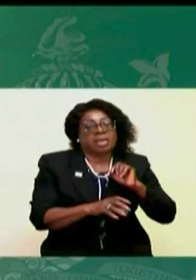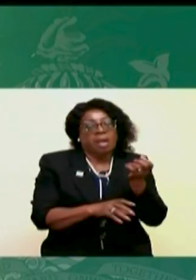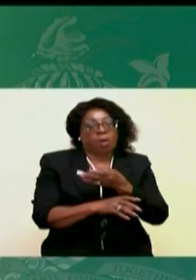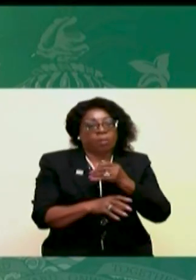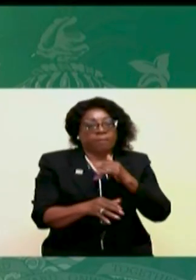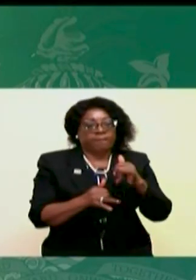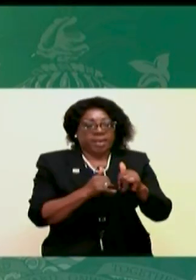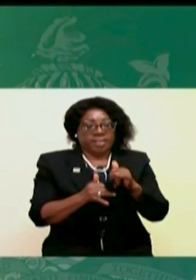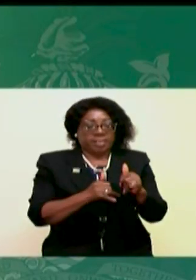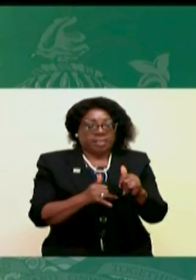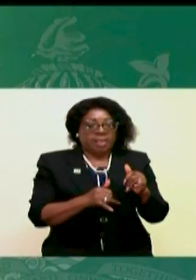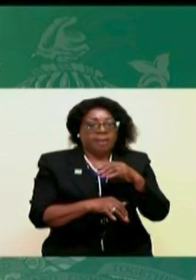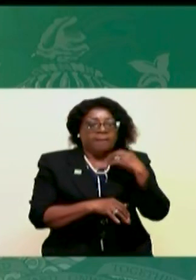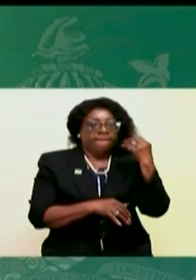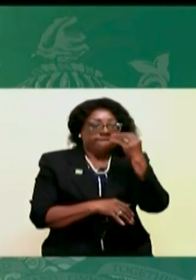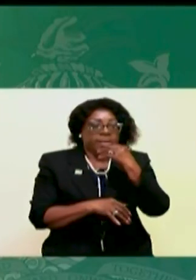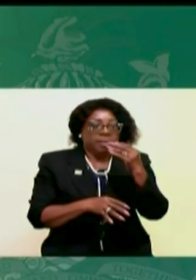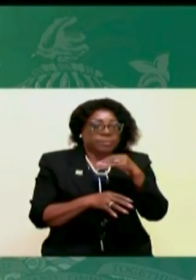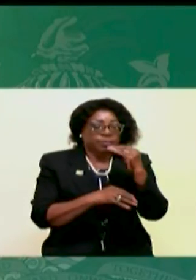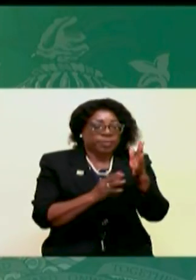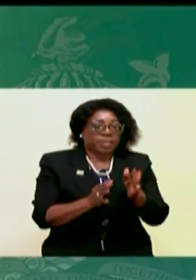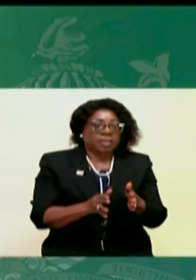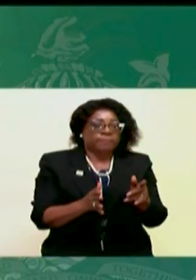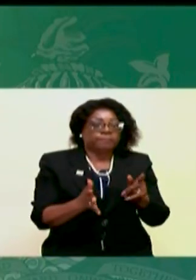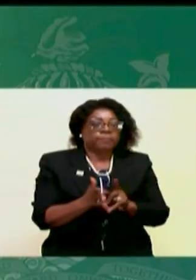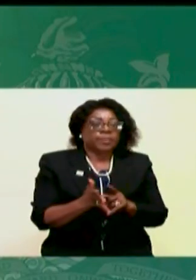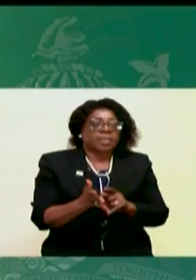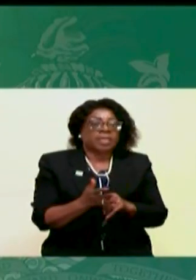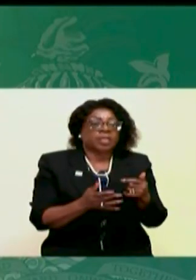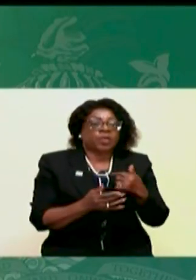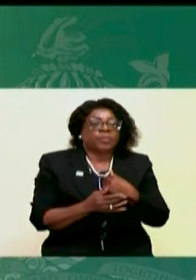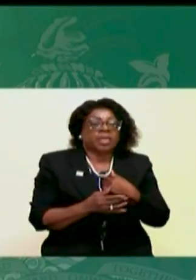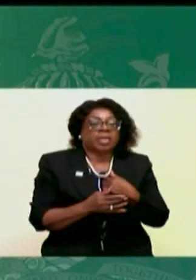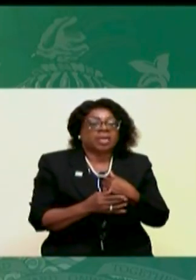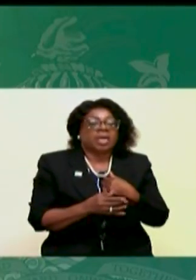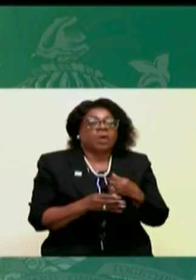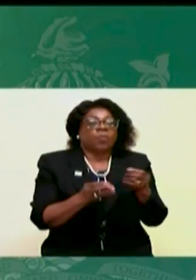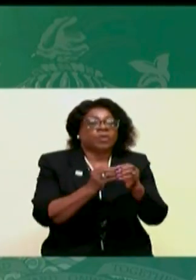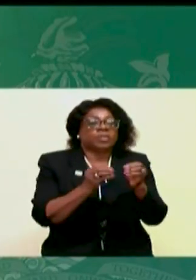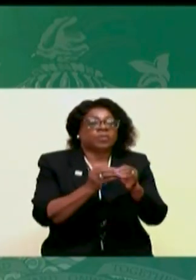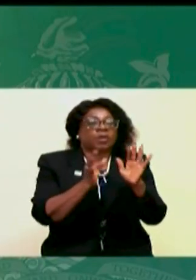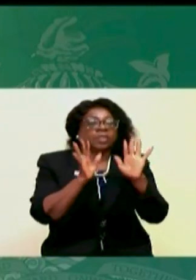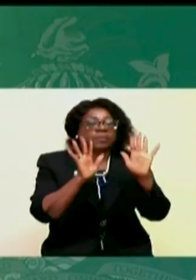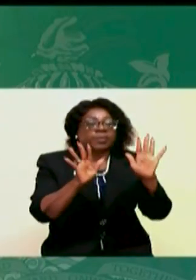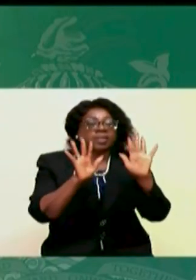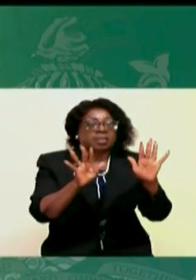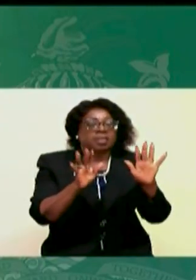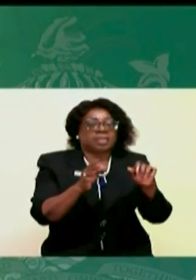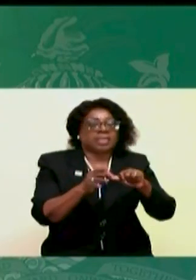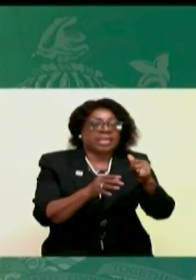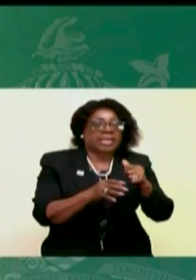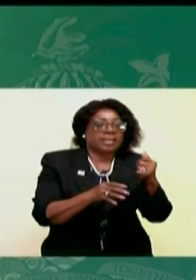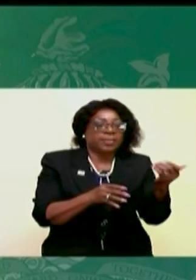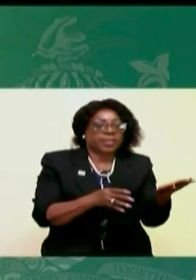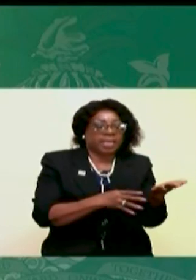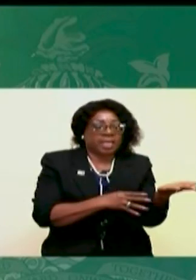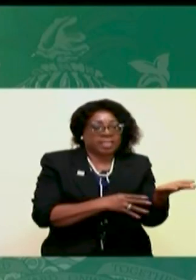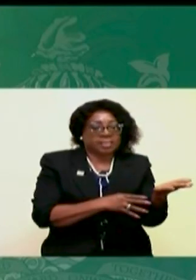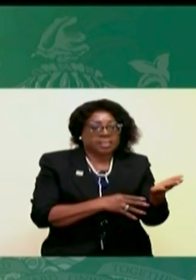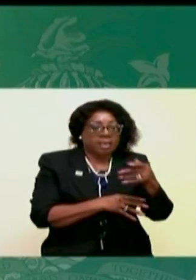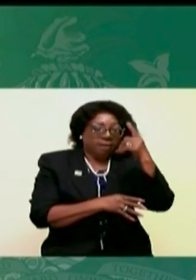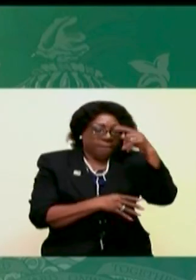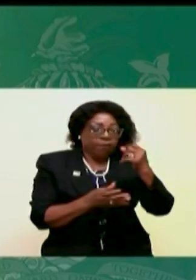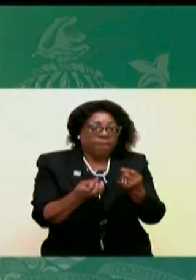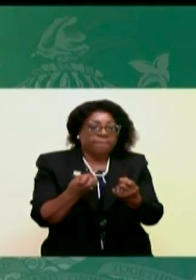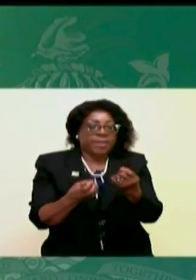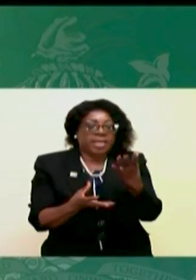Madam Speaker, that to me was more significant than anything else. Because for many years in